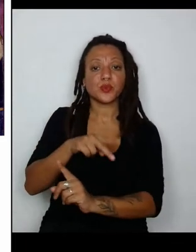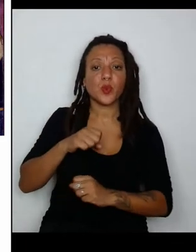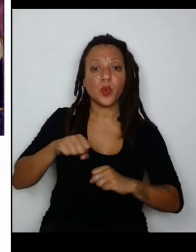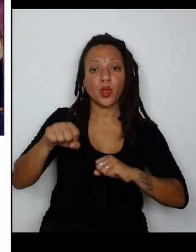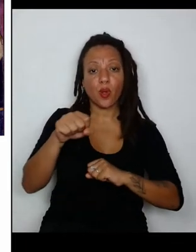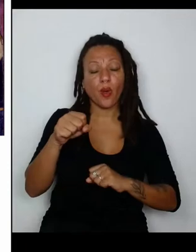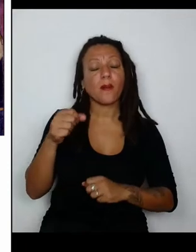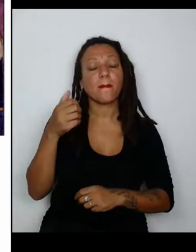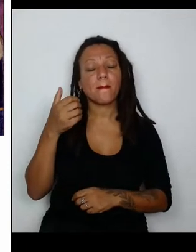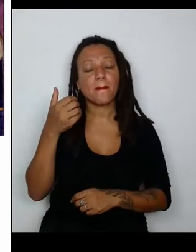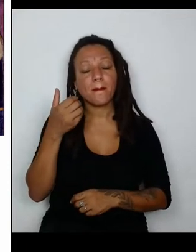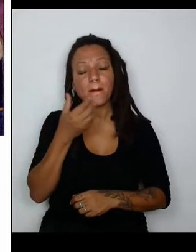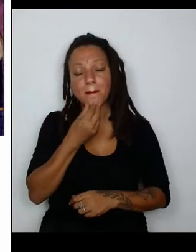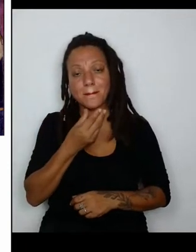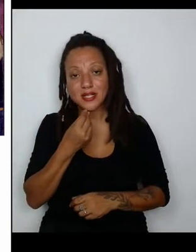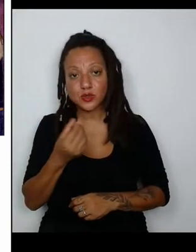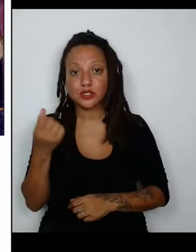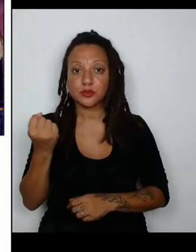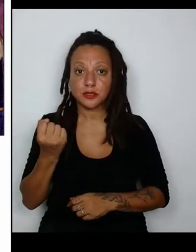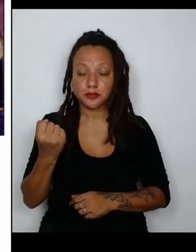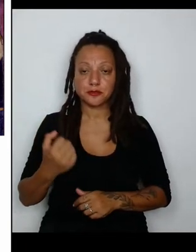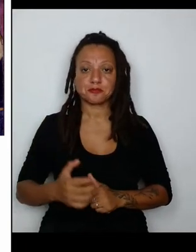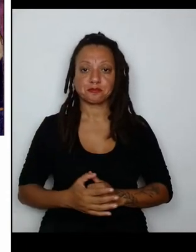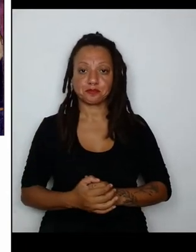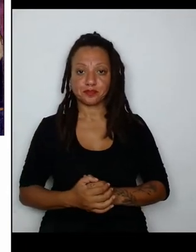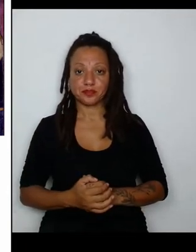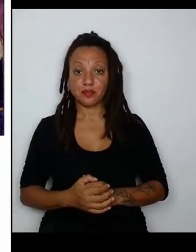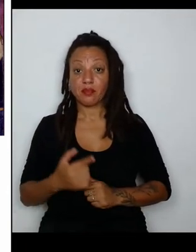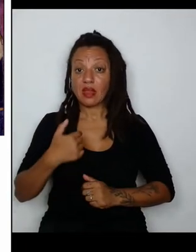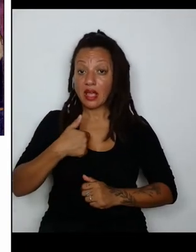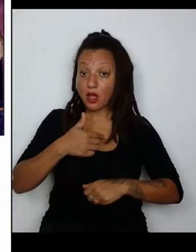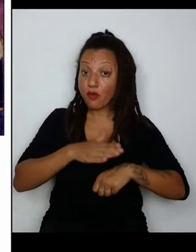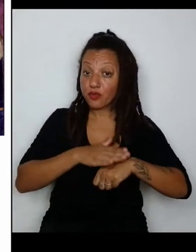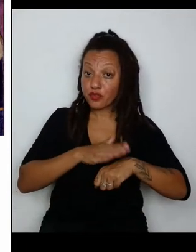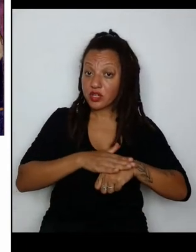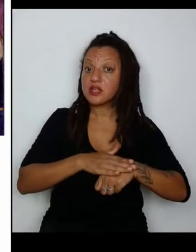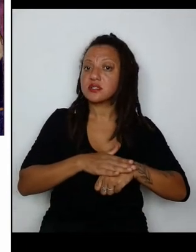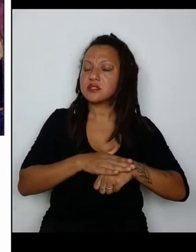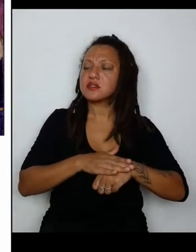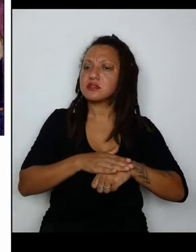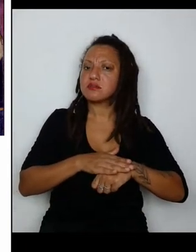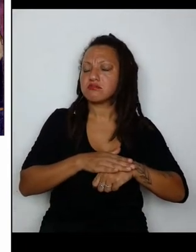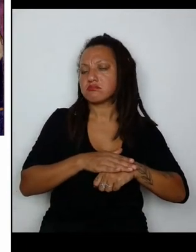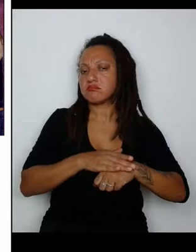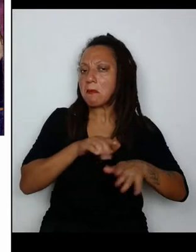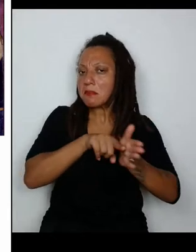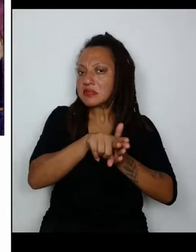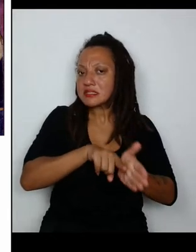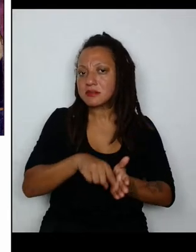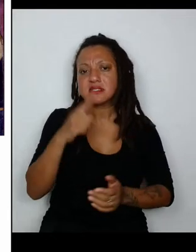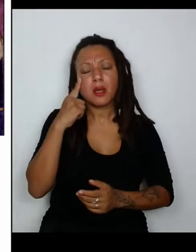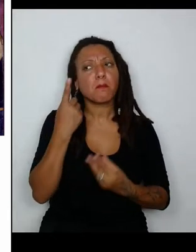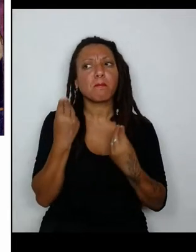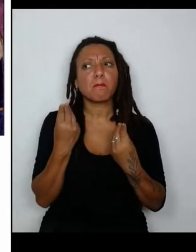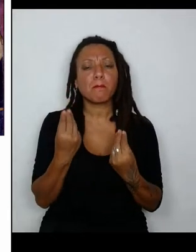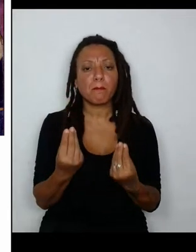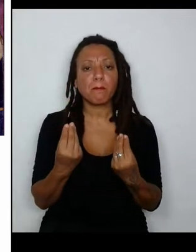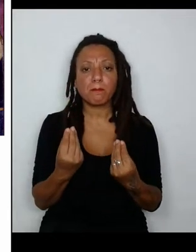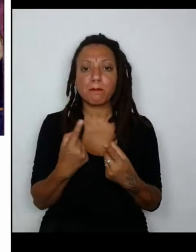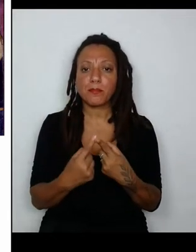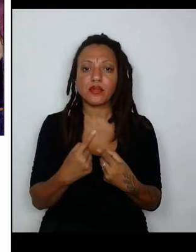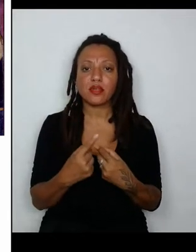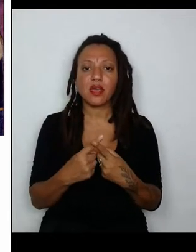challenge i posed the question why are we still talking about gauguin my answer at the time was because the